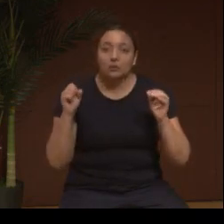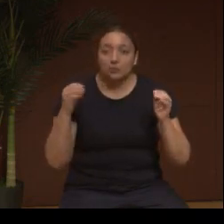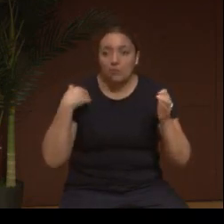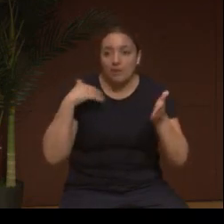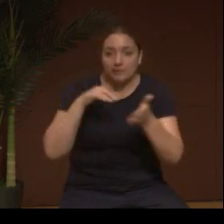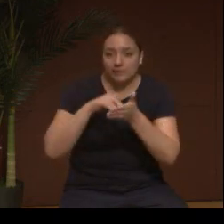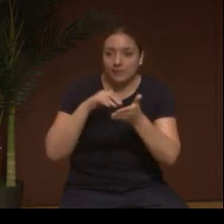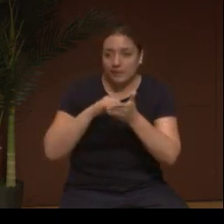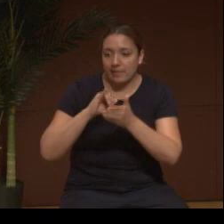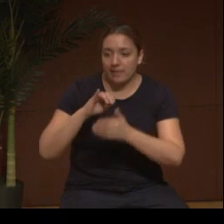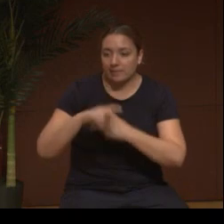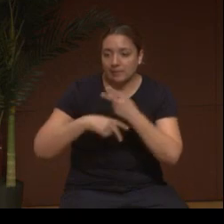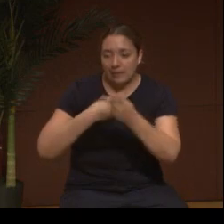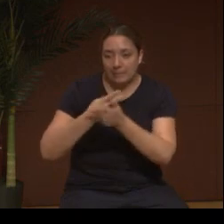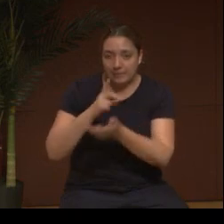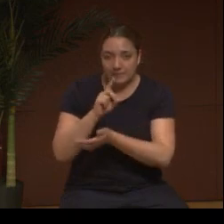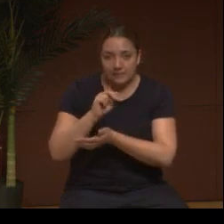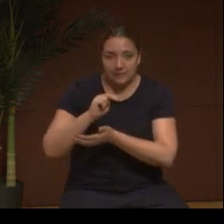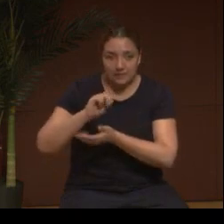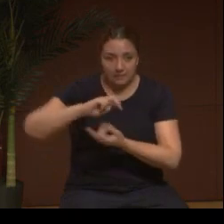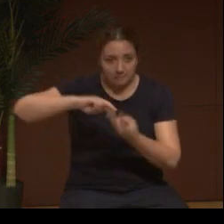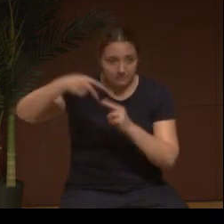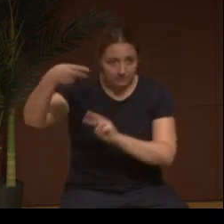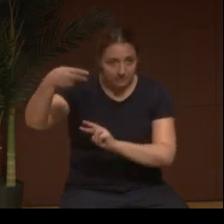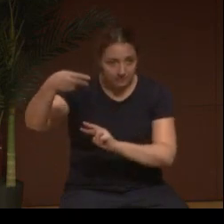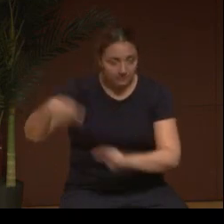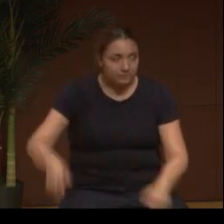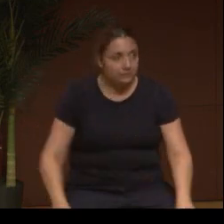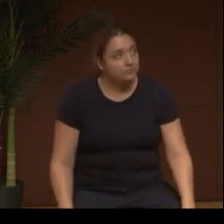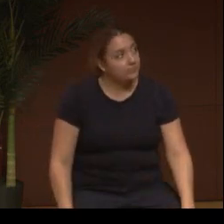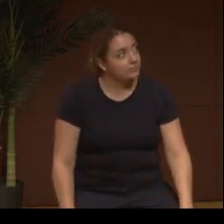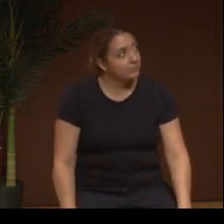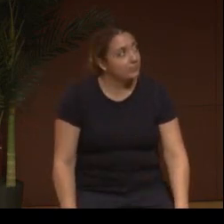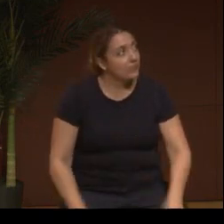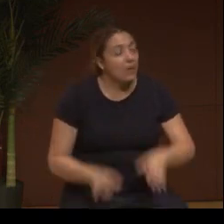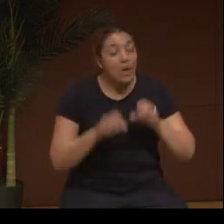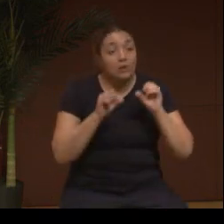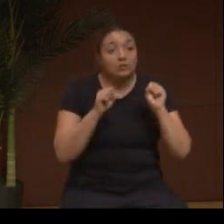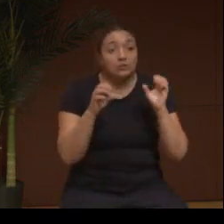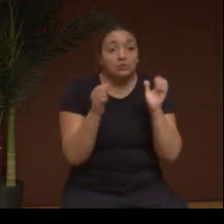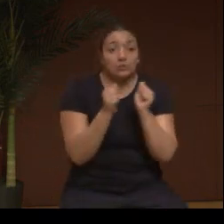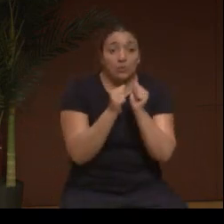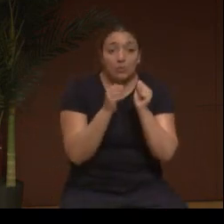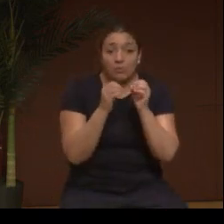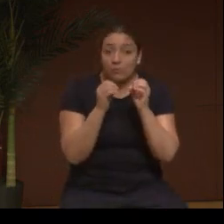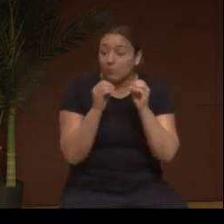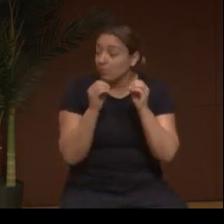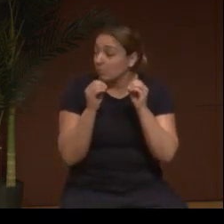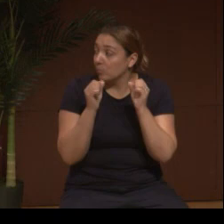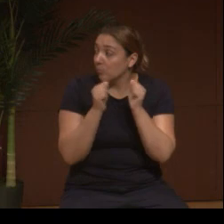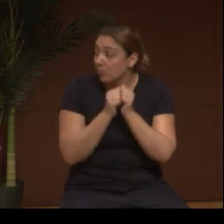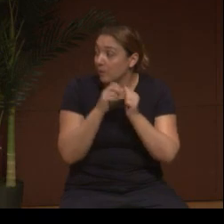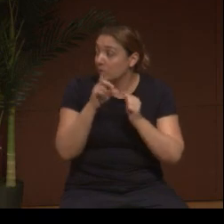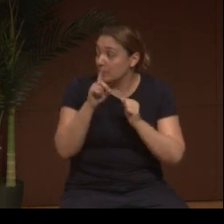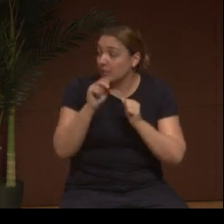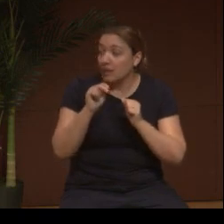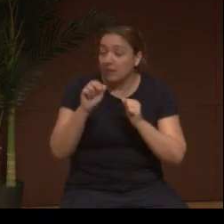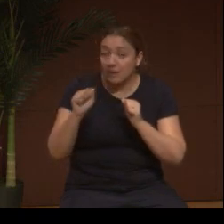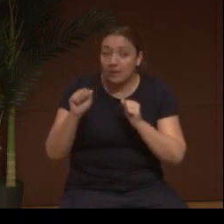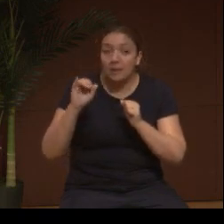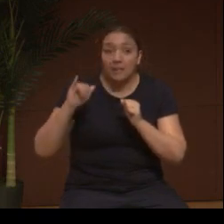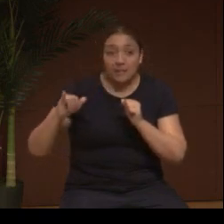mitochondrial DNA. Okay. So with mitochondrial DNA, aside from its inheritance